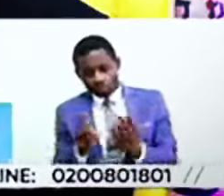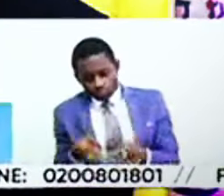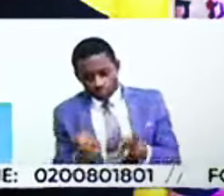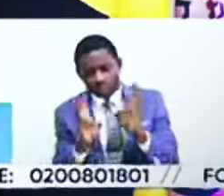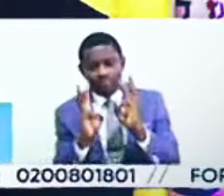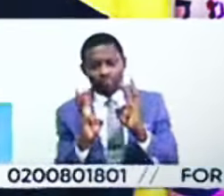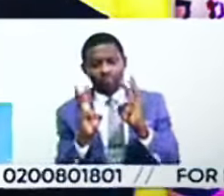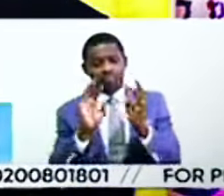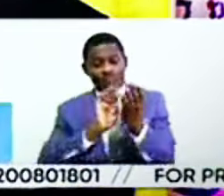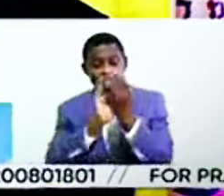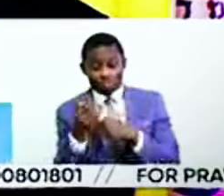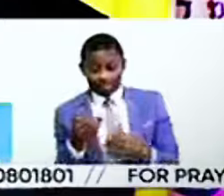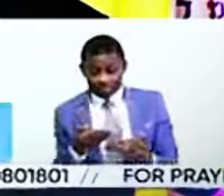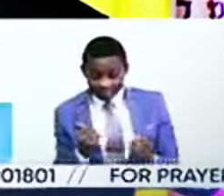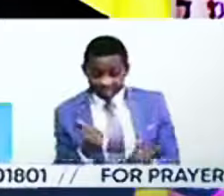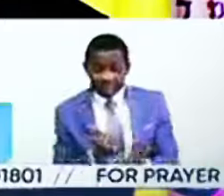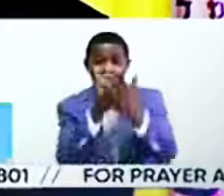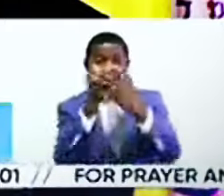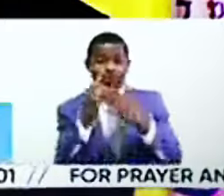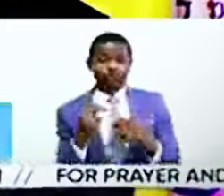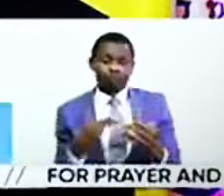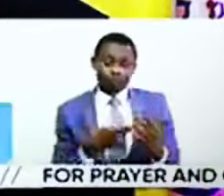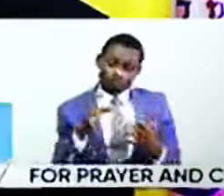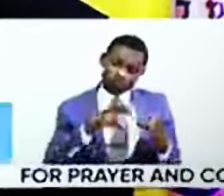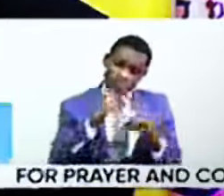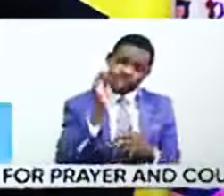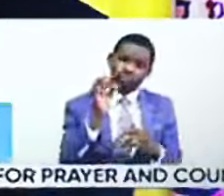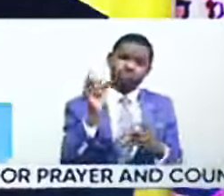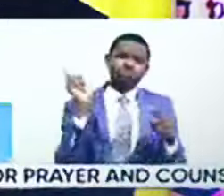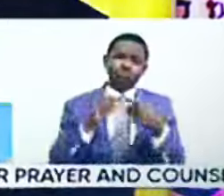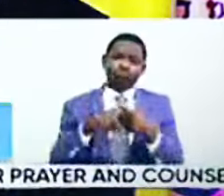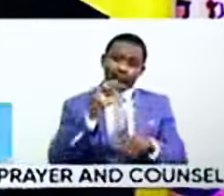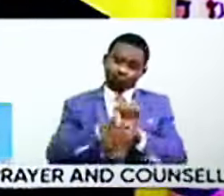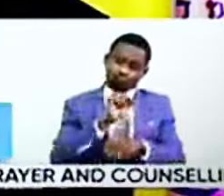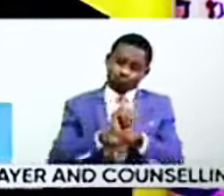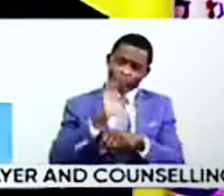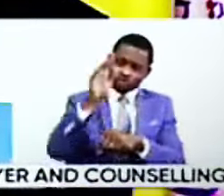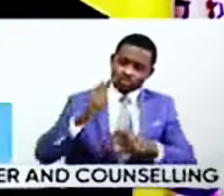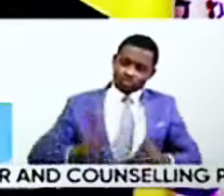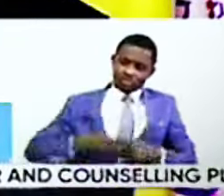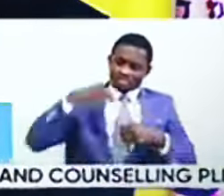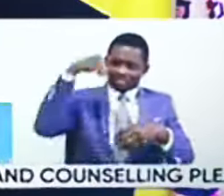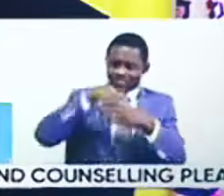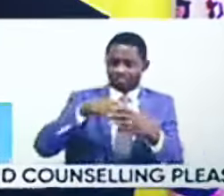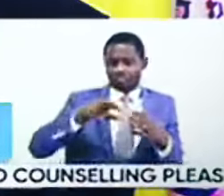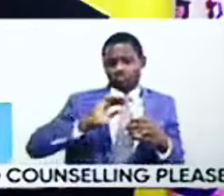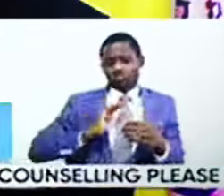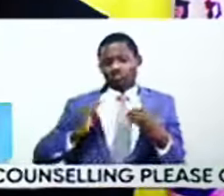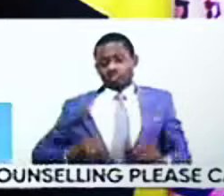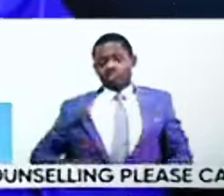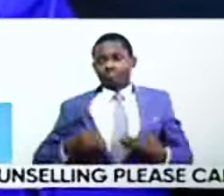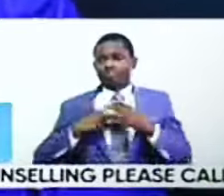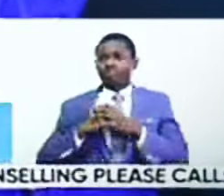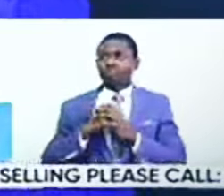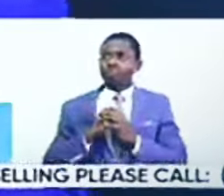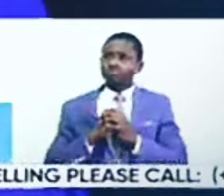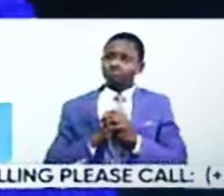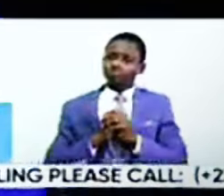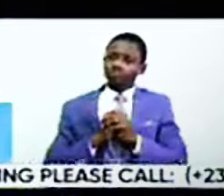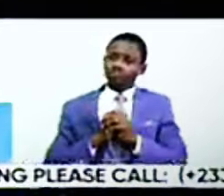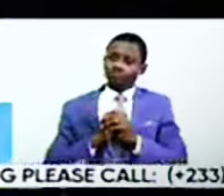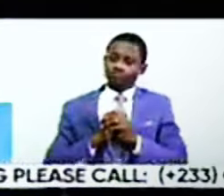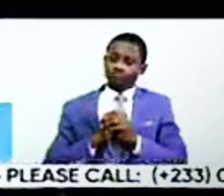By the help of the Holy Spirit to work its life into every part of your being. The Bible